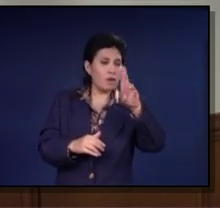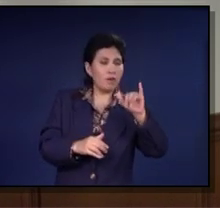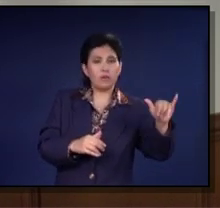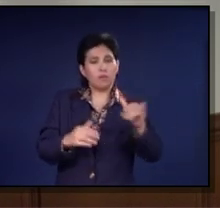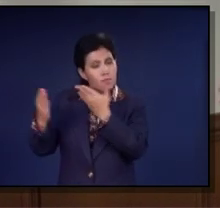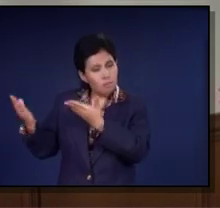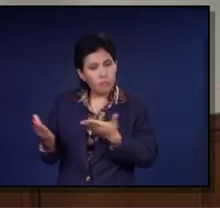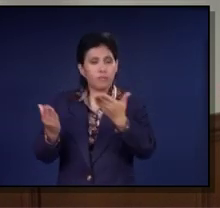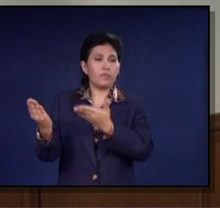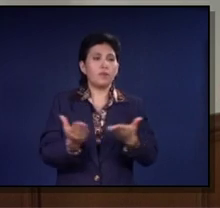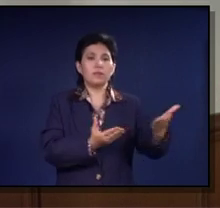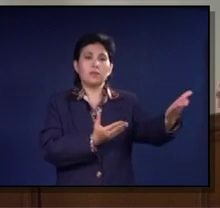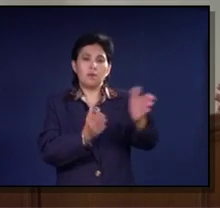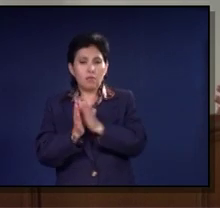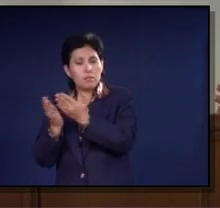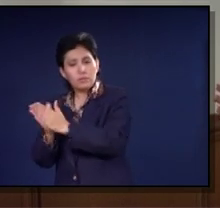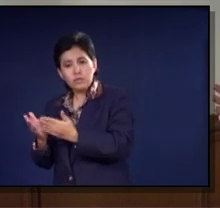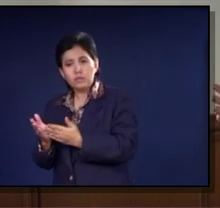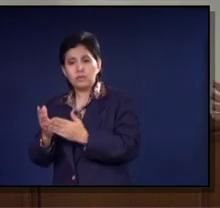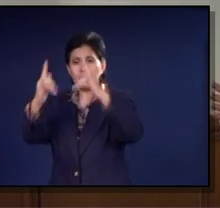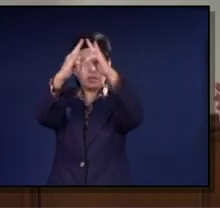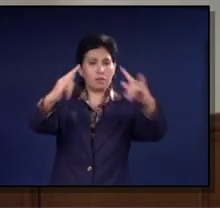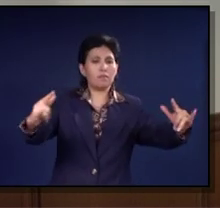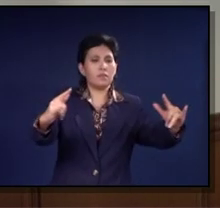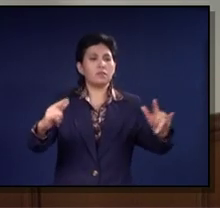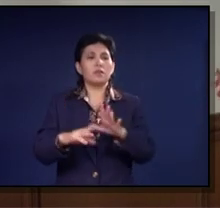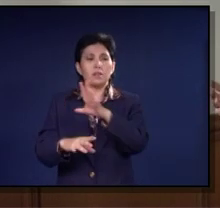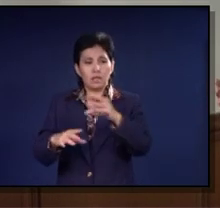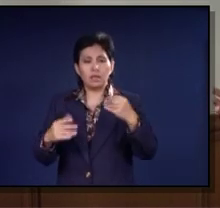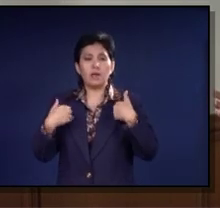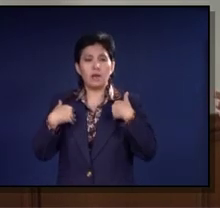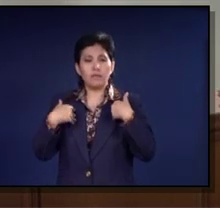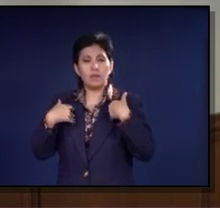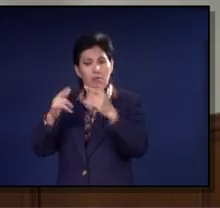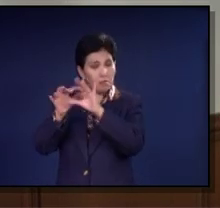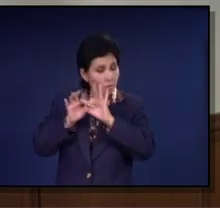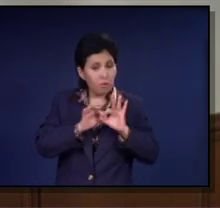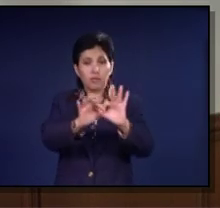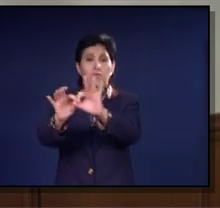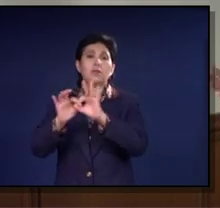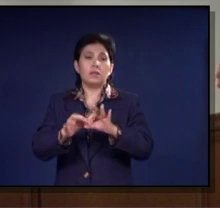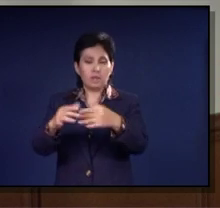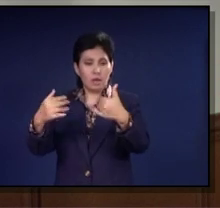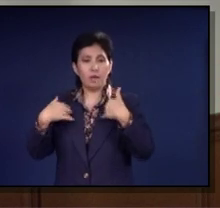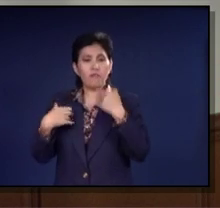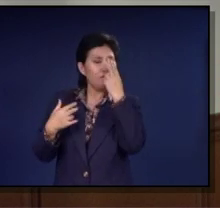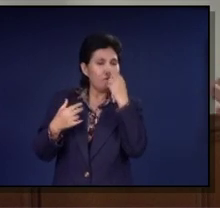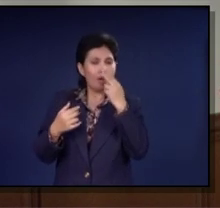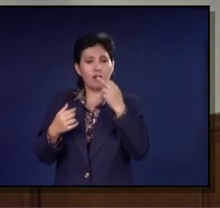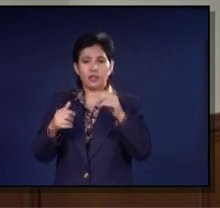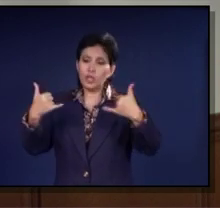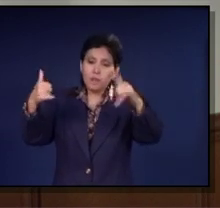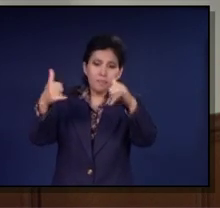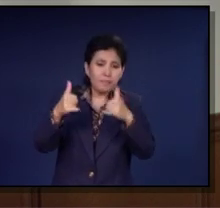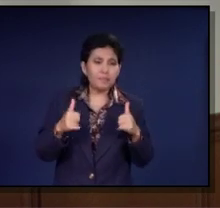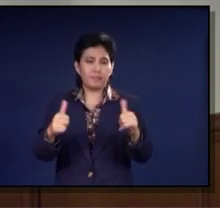of boys as well to the camping site. So they are doing the same thing as well. They had fun, they play